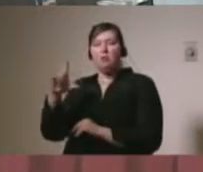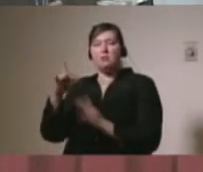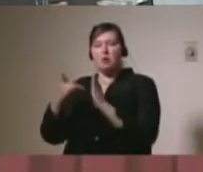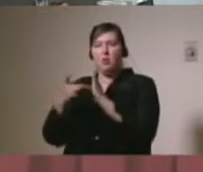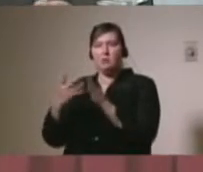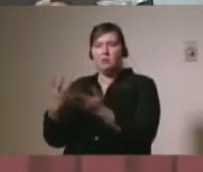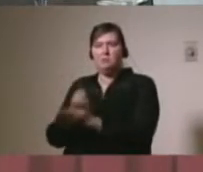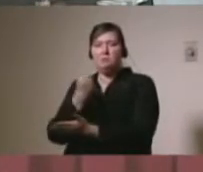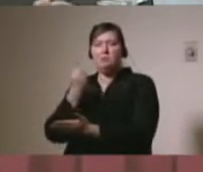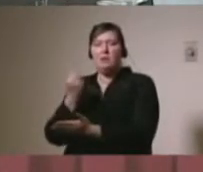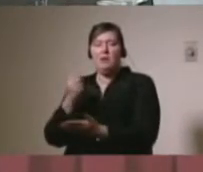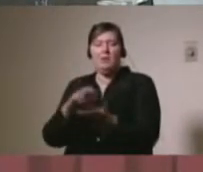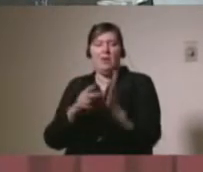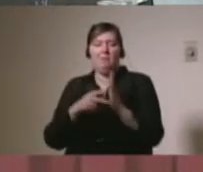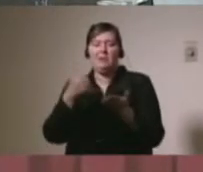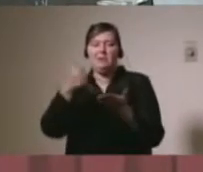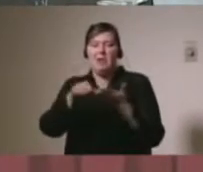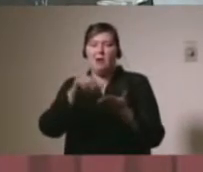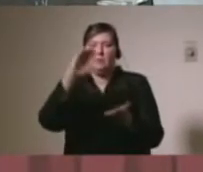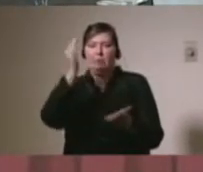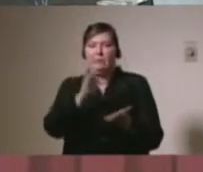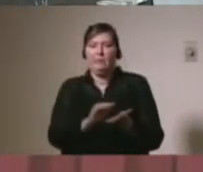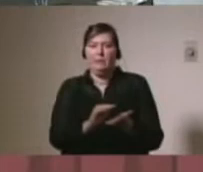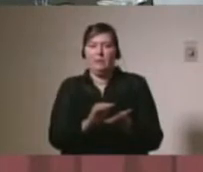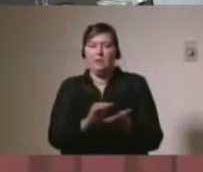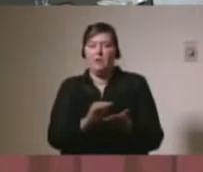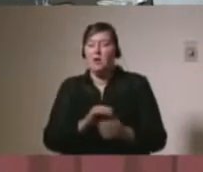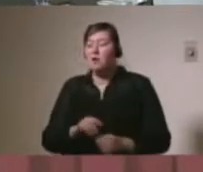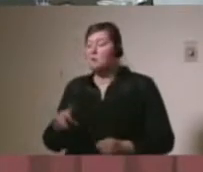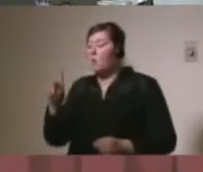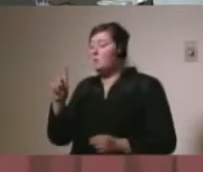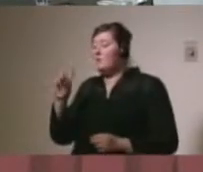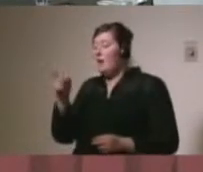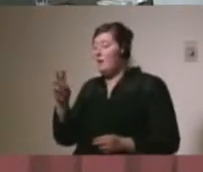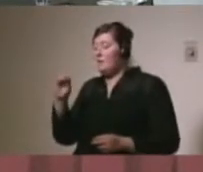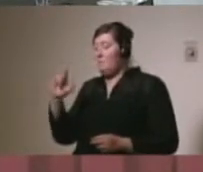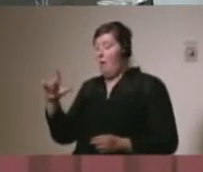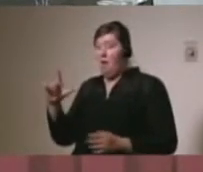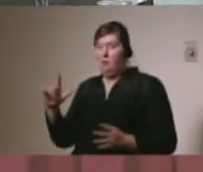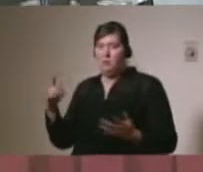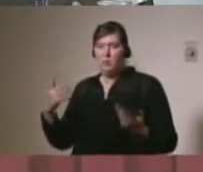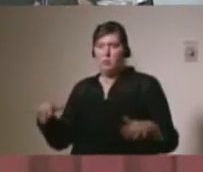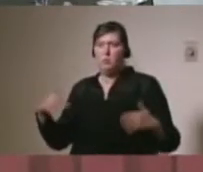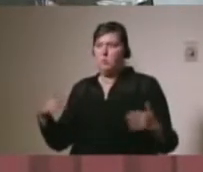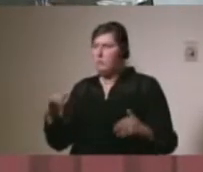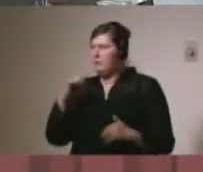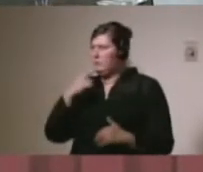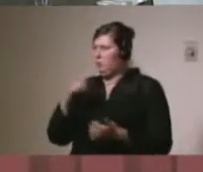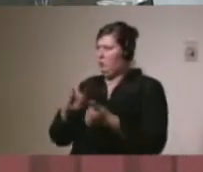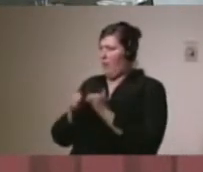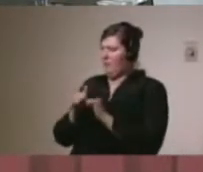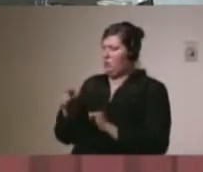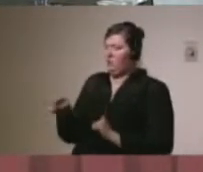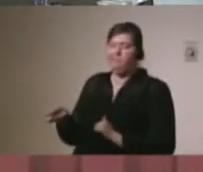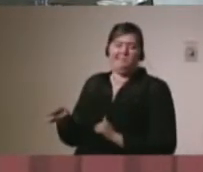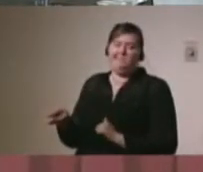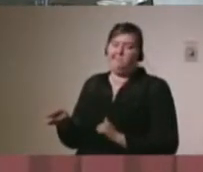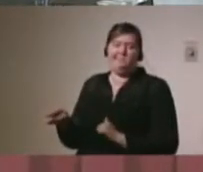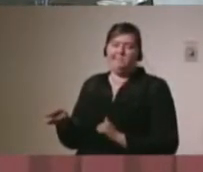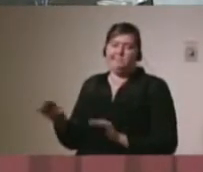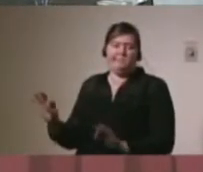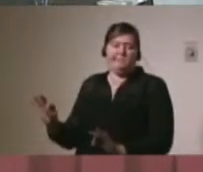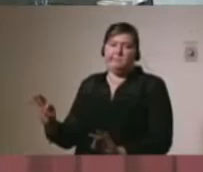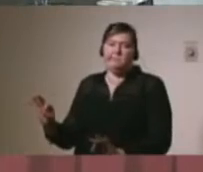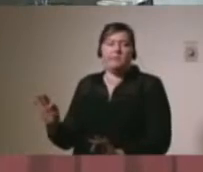see it's not big competition for New Zealand Post, and New Zealand Post really sets the scene, and it